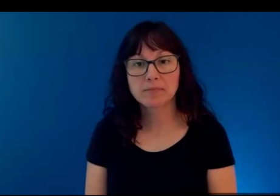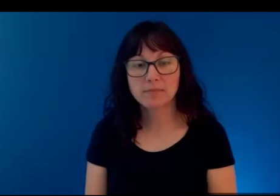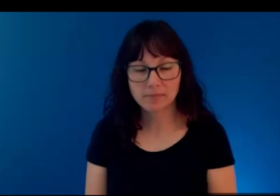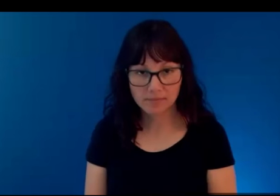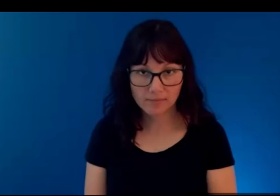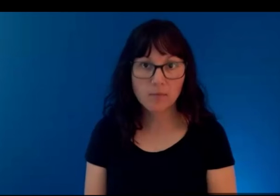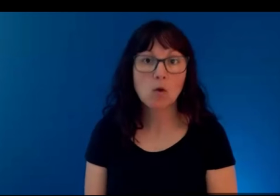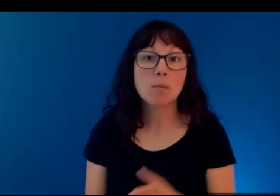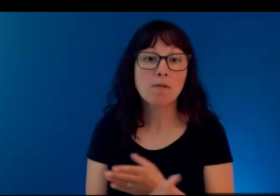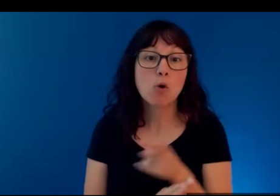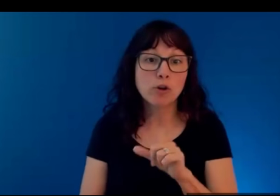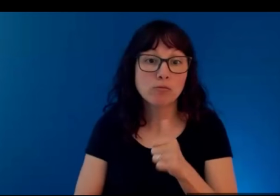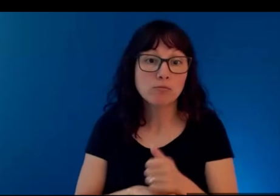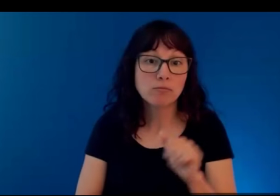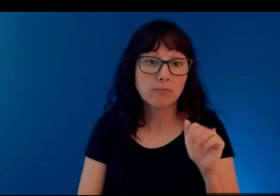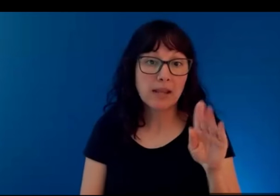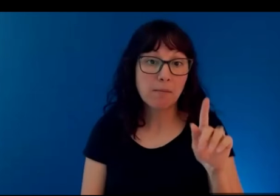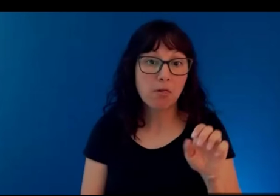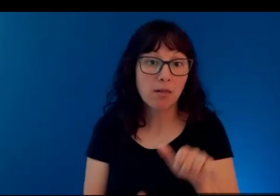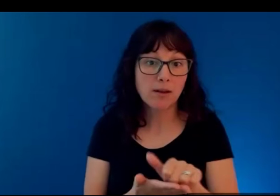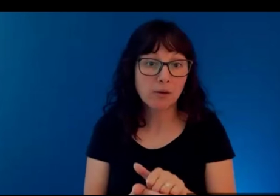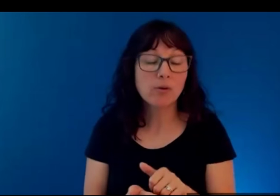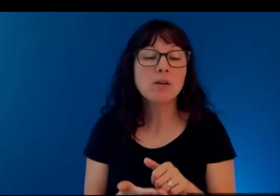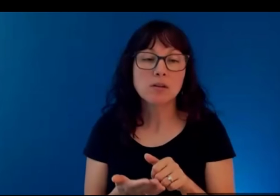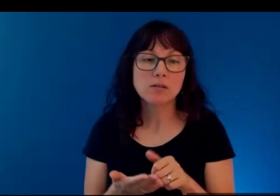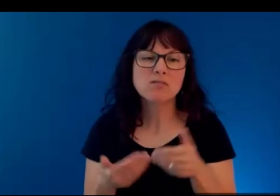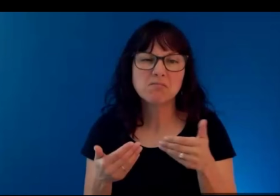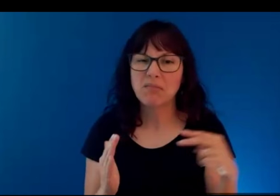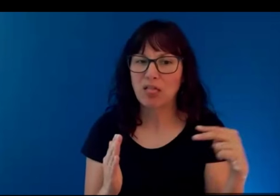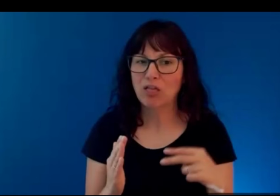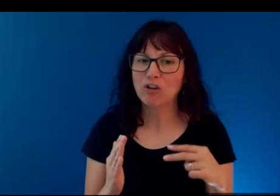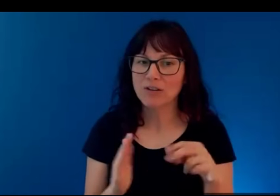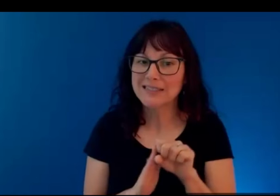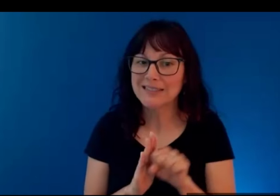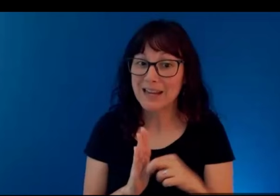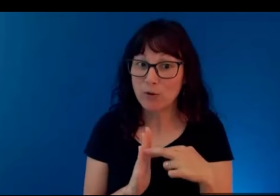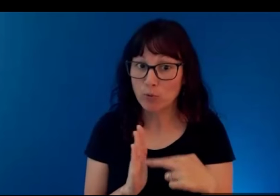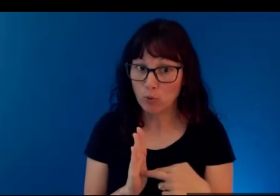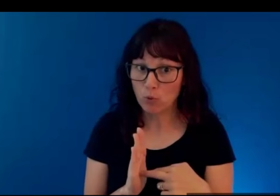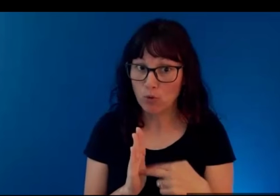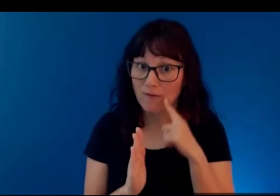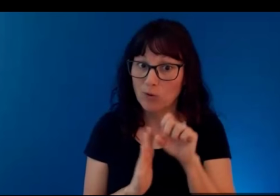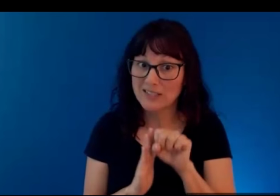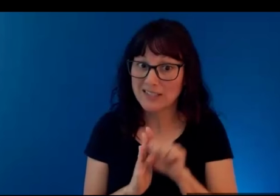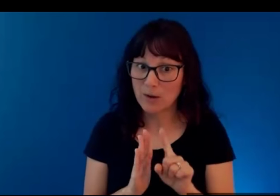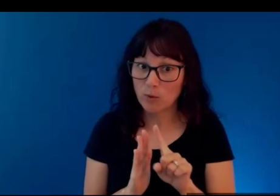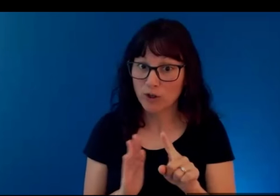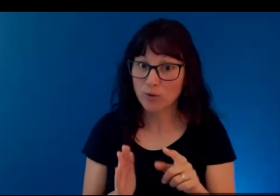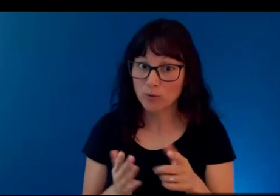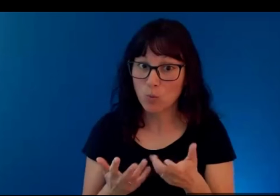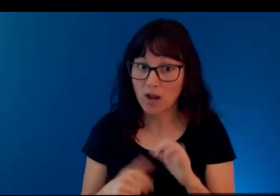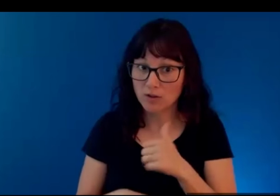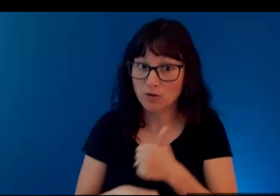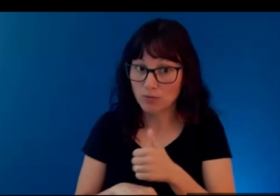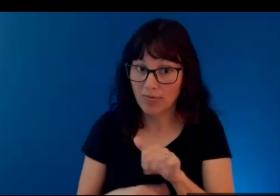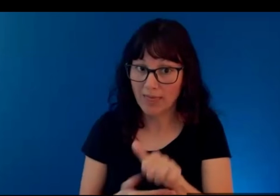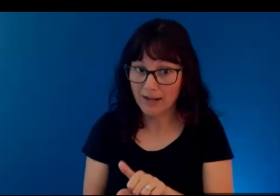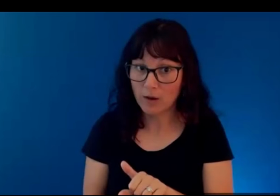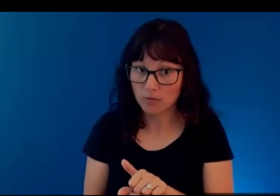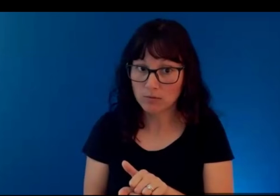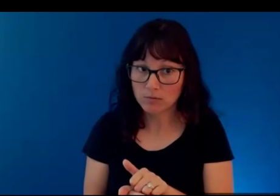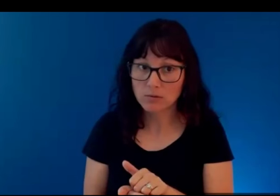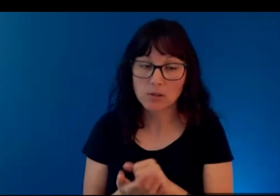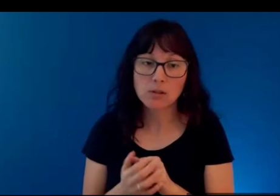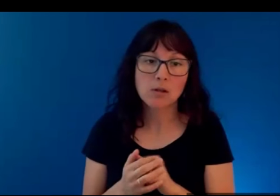So before you open an ABLE account, I encourage you to look at the state rules for the state where you plan to open your account. You